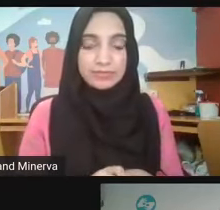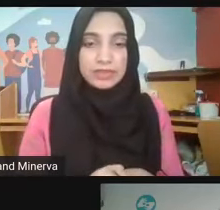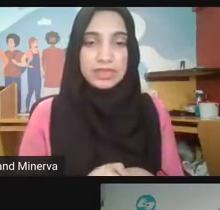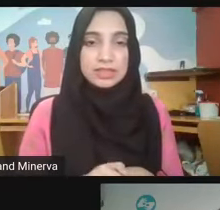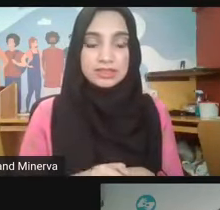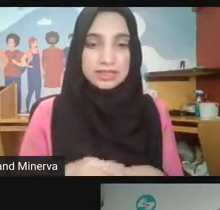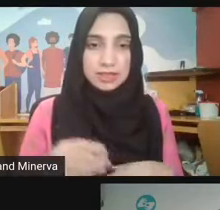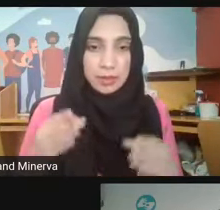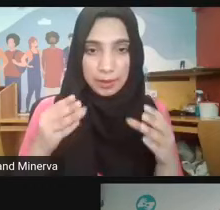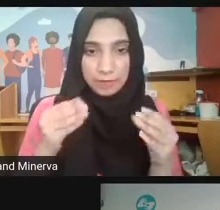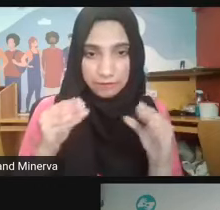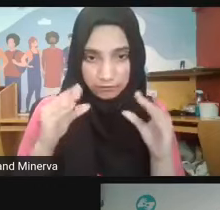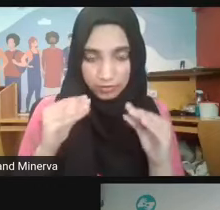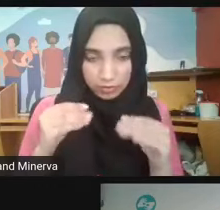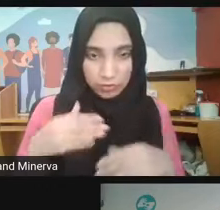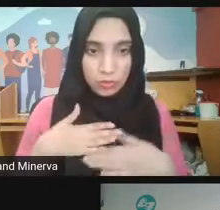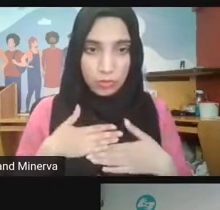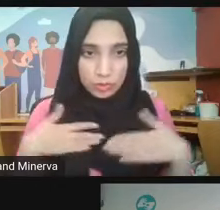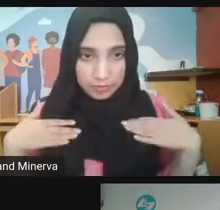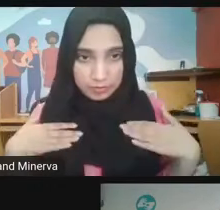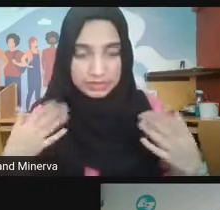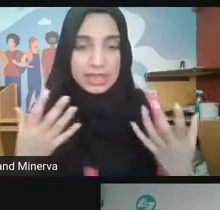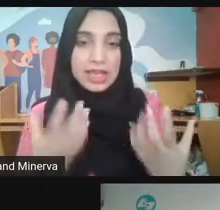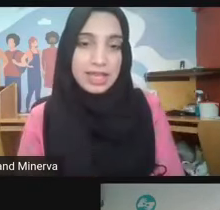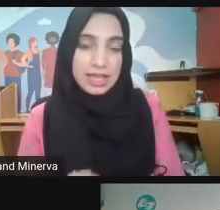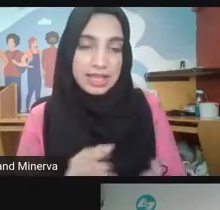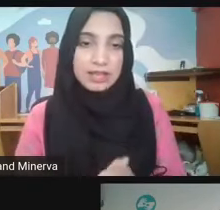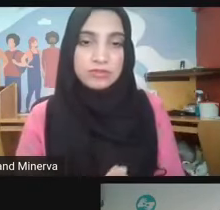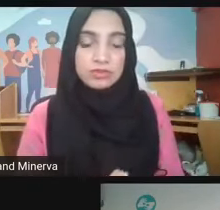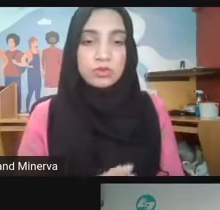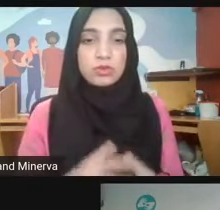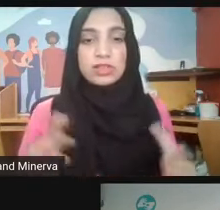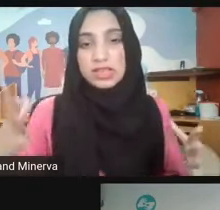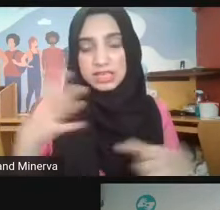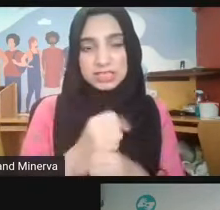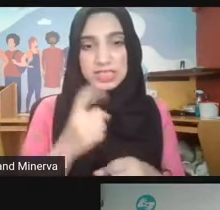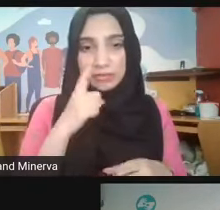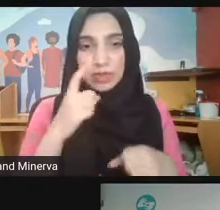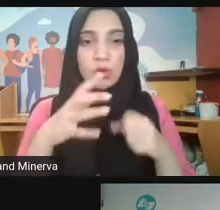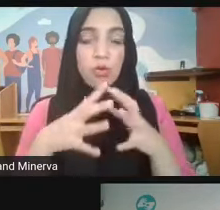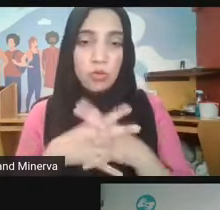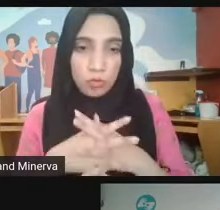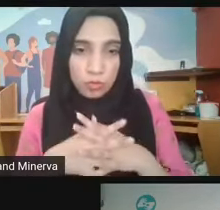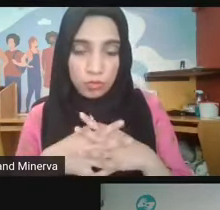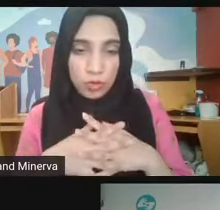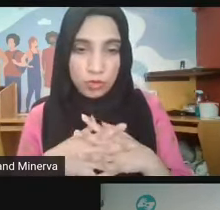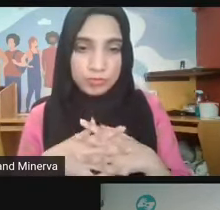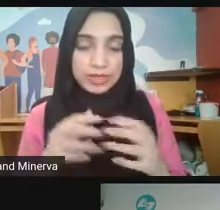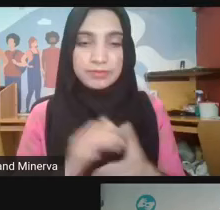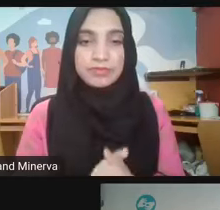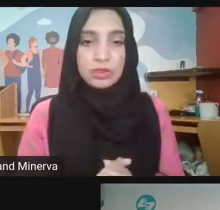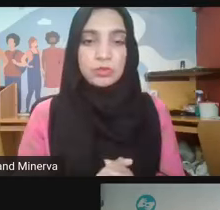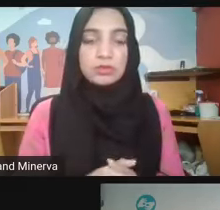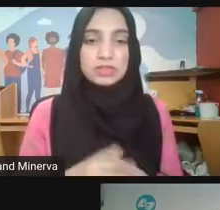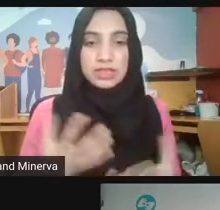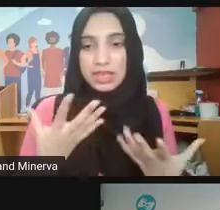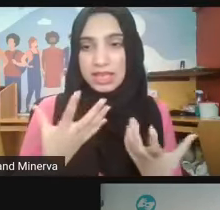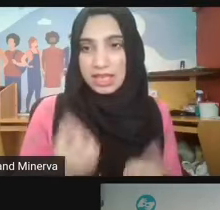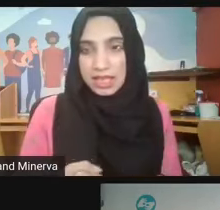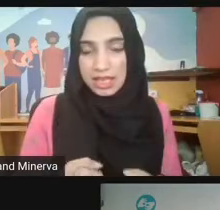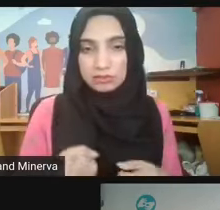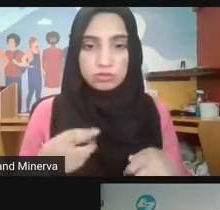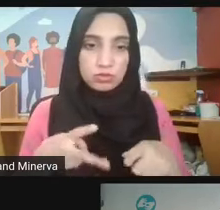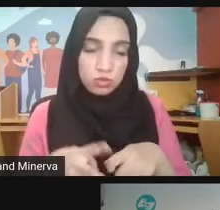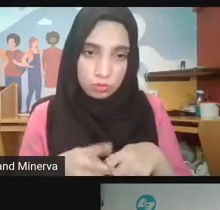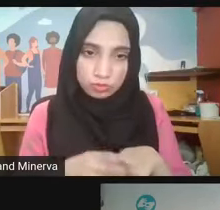foam prosthesis, to every deserving woman or to every woman who left the operating